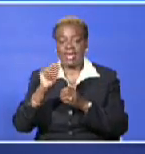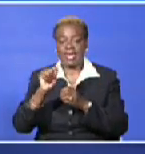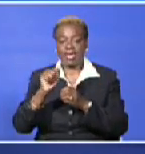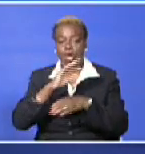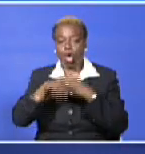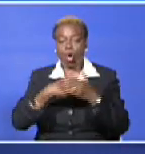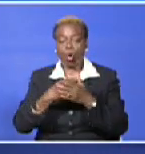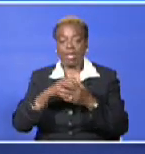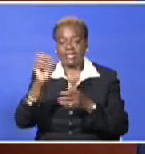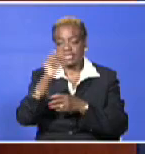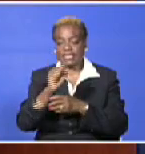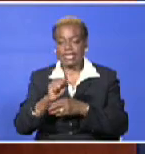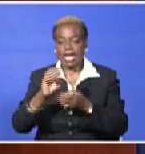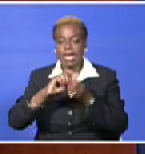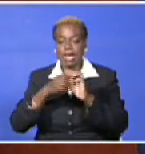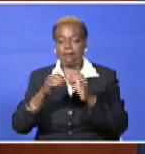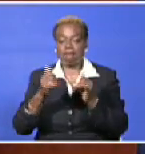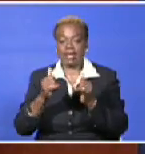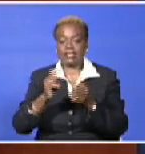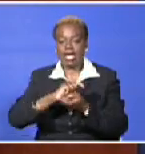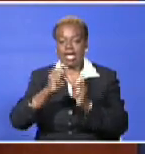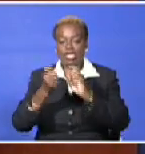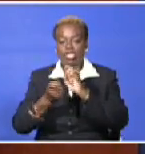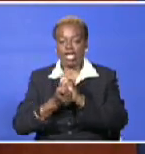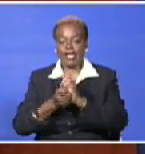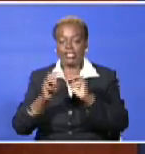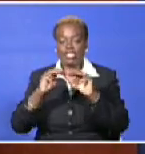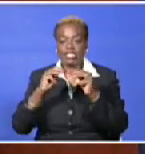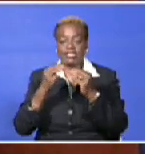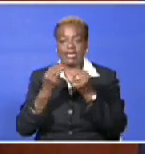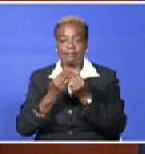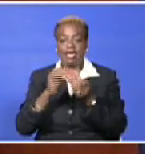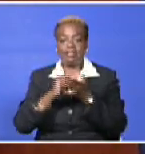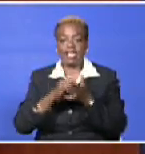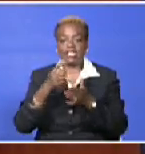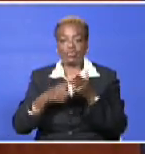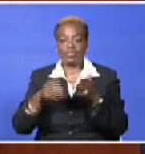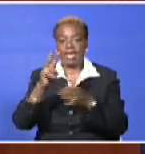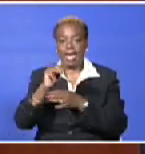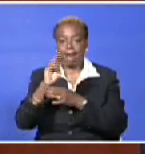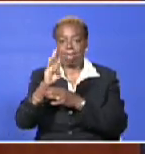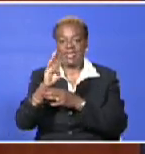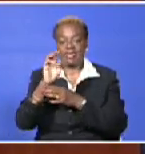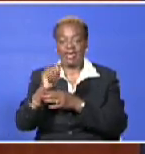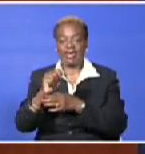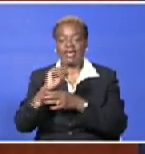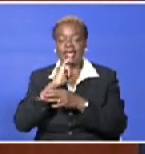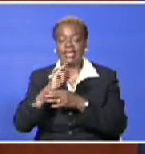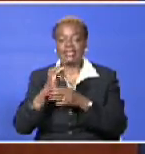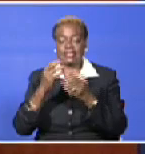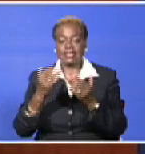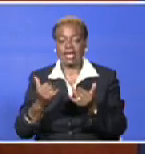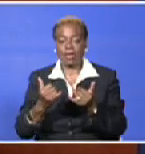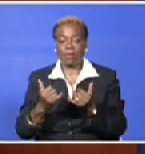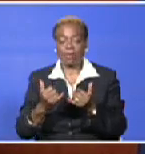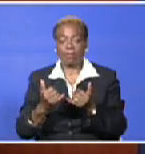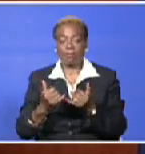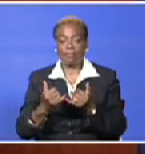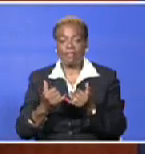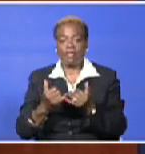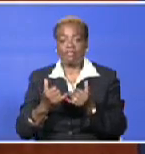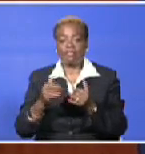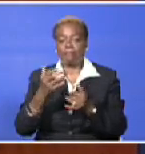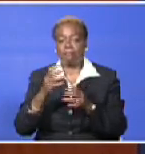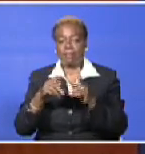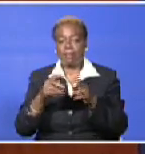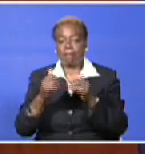teams. That's kind of what the N.B.A. is now. I think players have a lot of power and they're going to play where they want to play. And it's been a